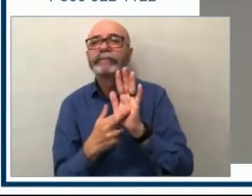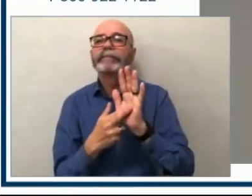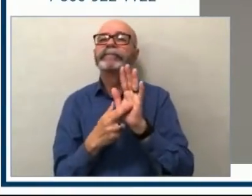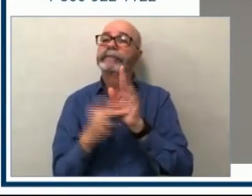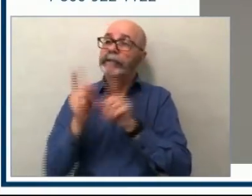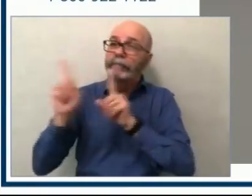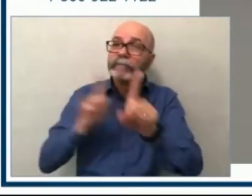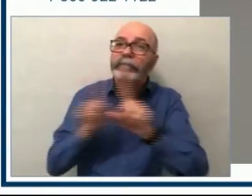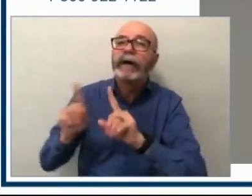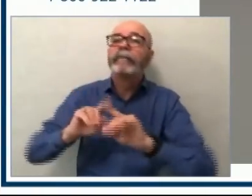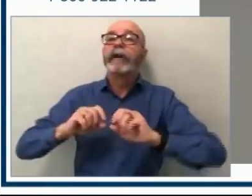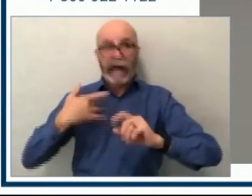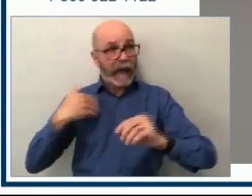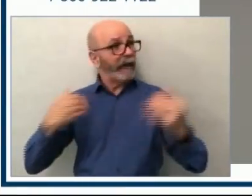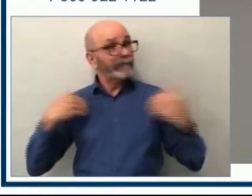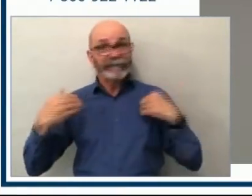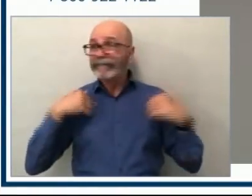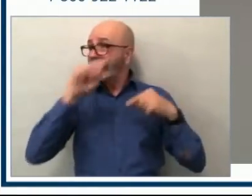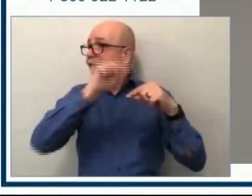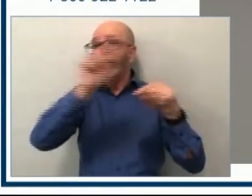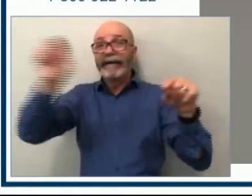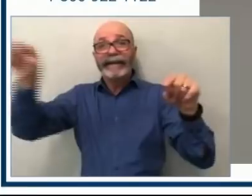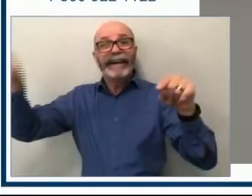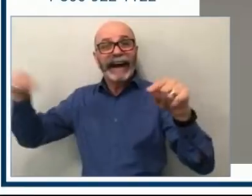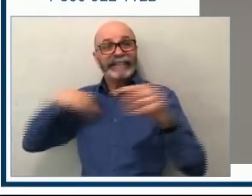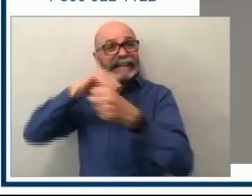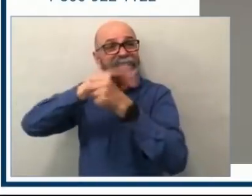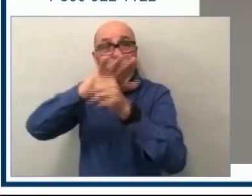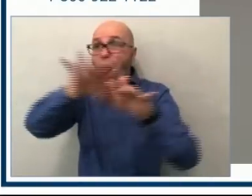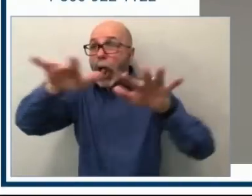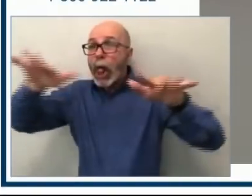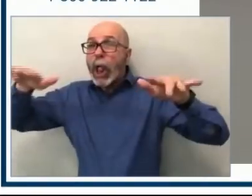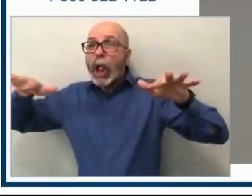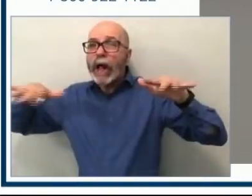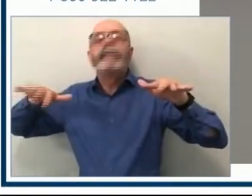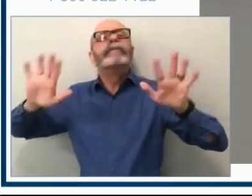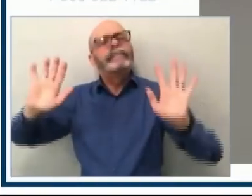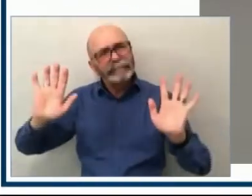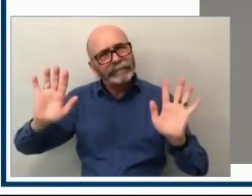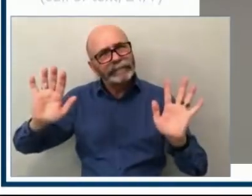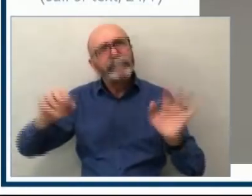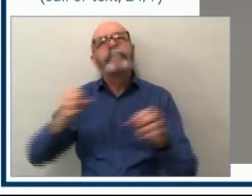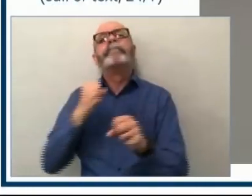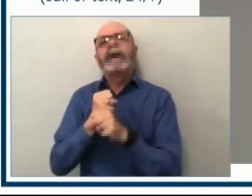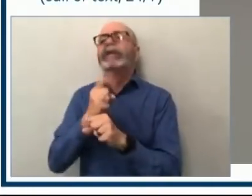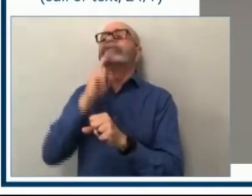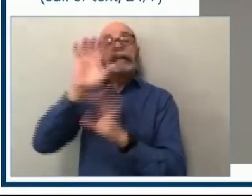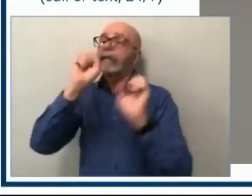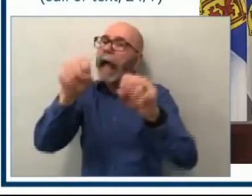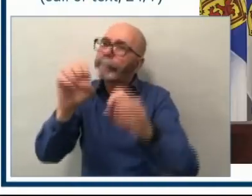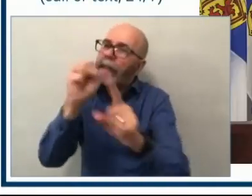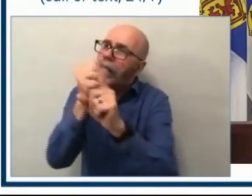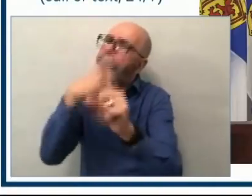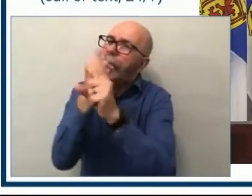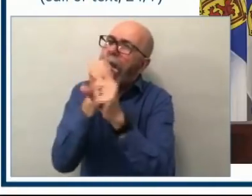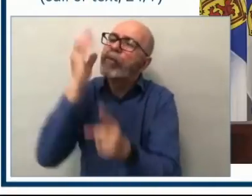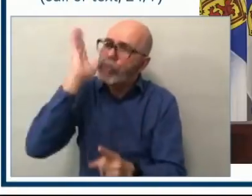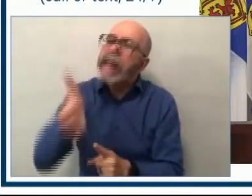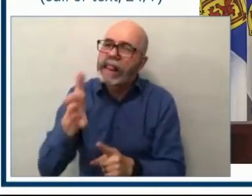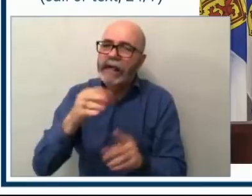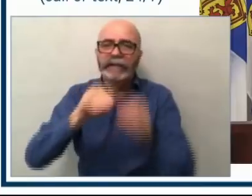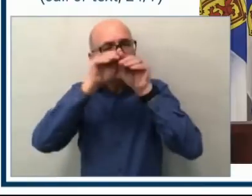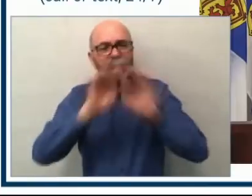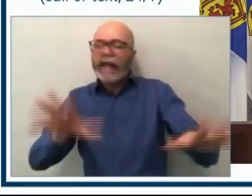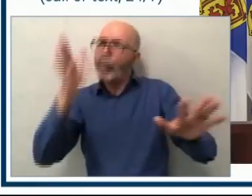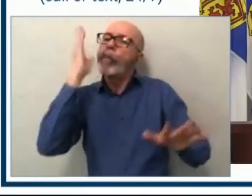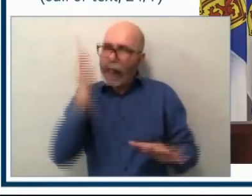they all are very important and can greatly impact the ability of the virus to spread. Next question will go to Nabal Sna